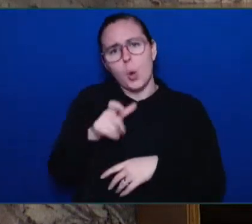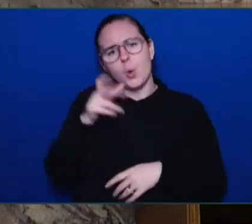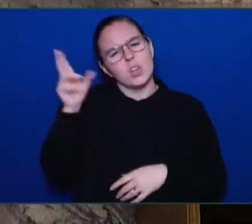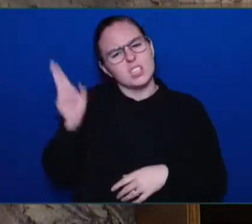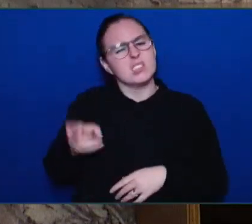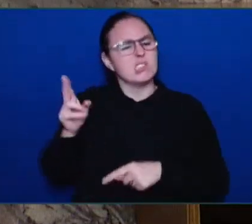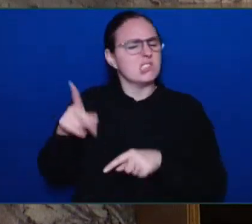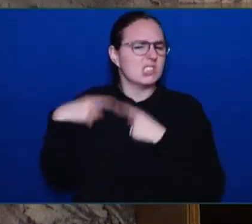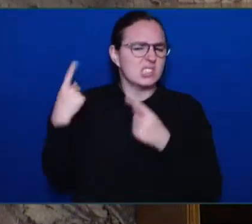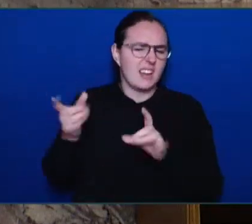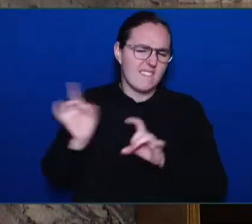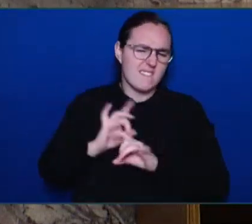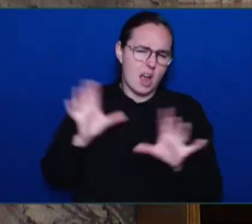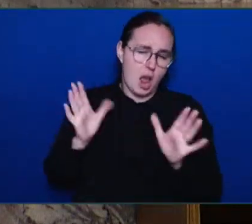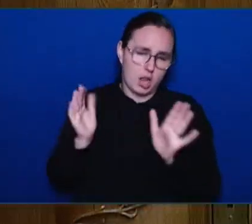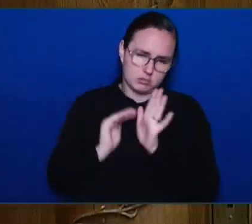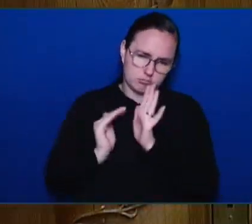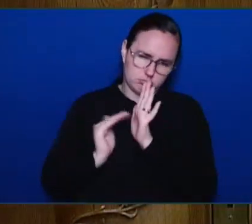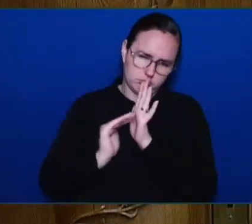communities like Nanaimo?